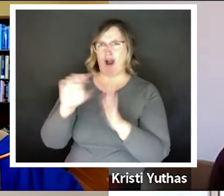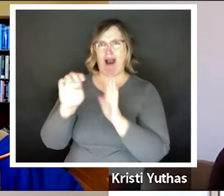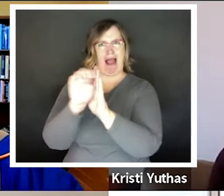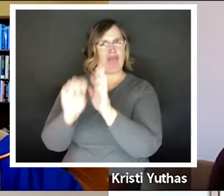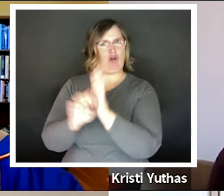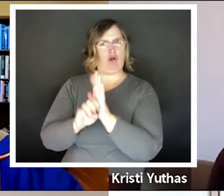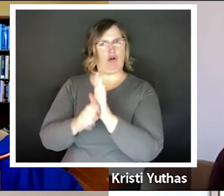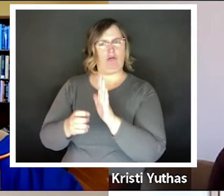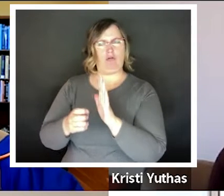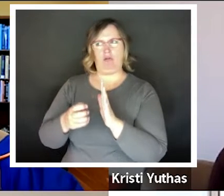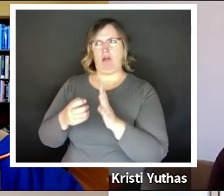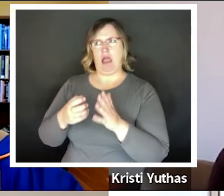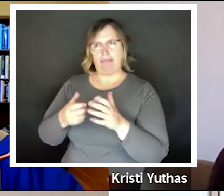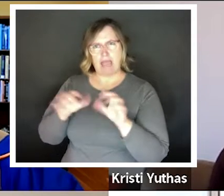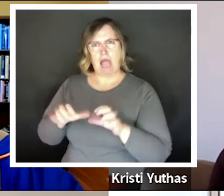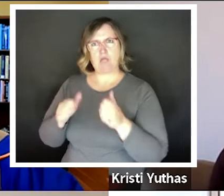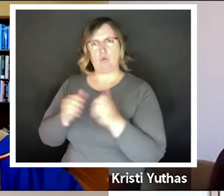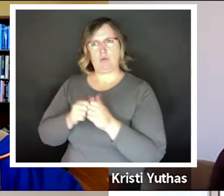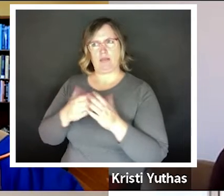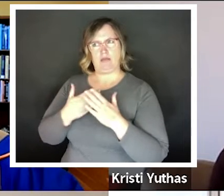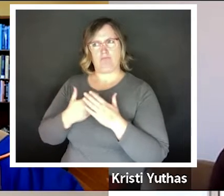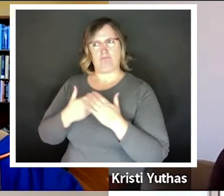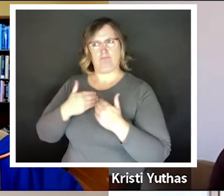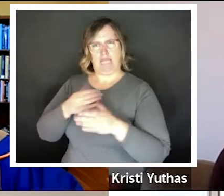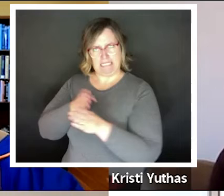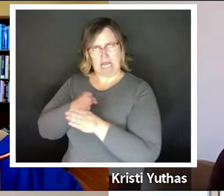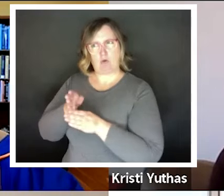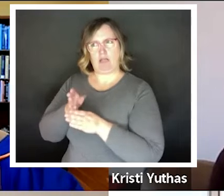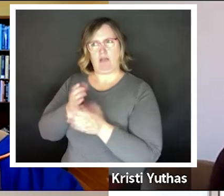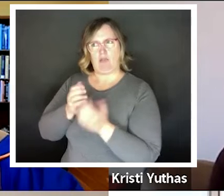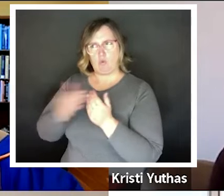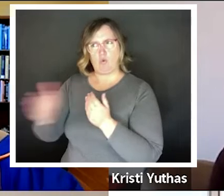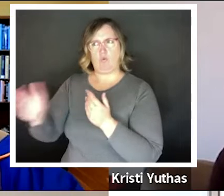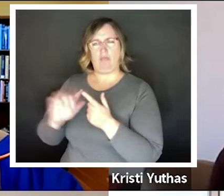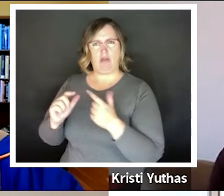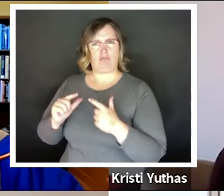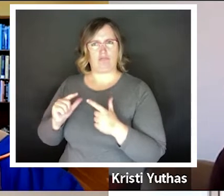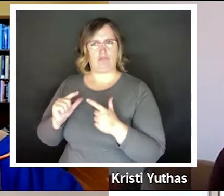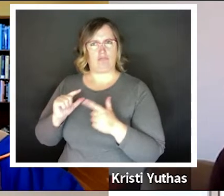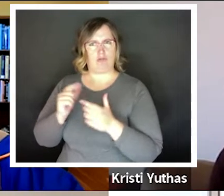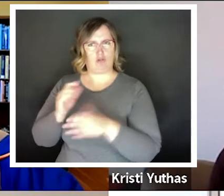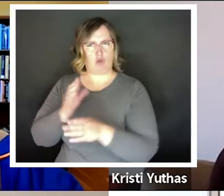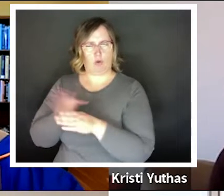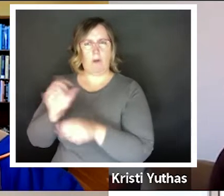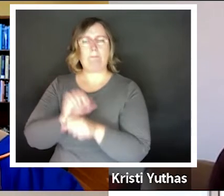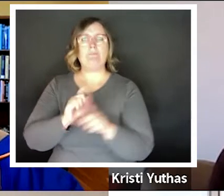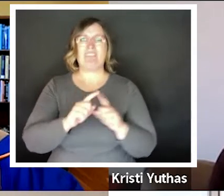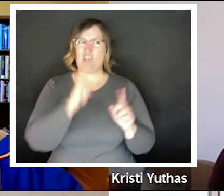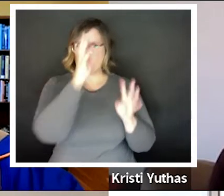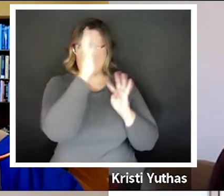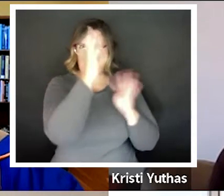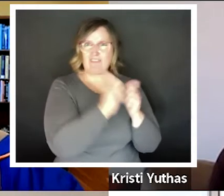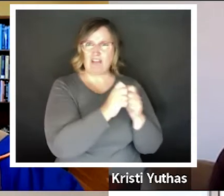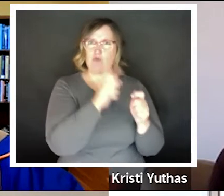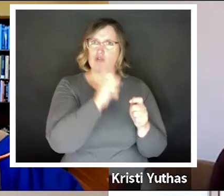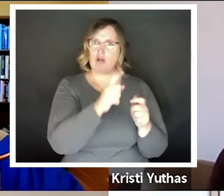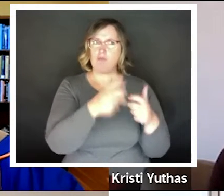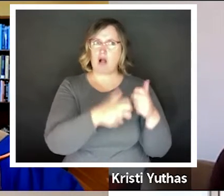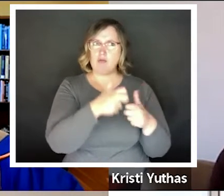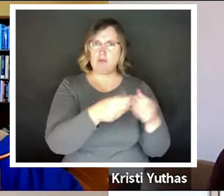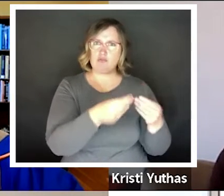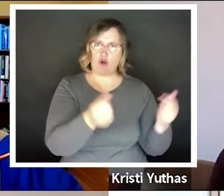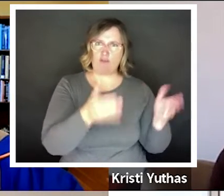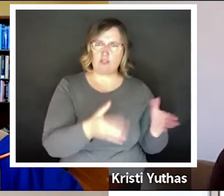with integrity throughout their careers. Our PSU graduates are creative and true problem solvers. Our